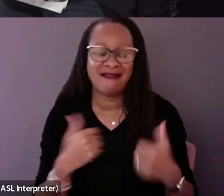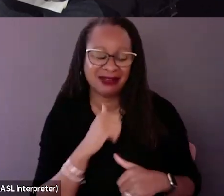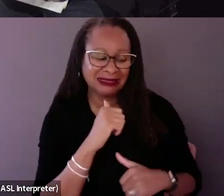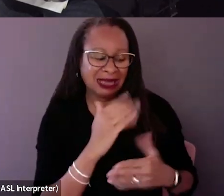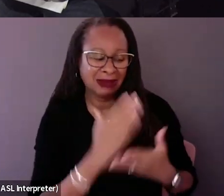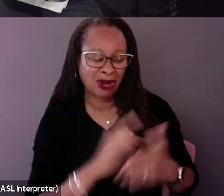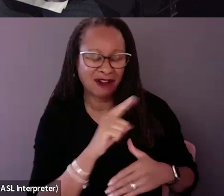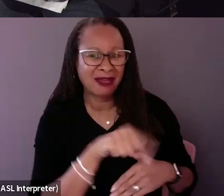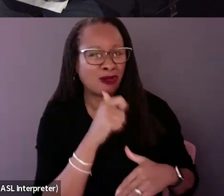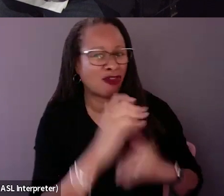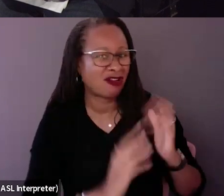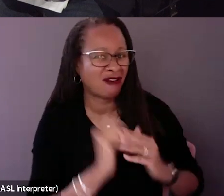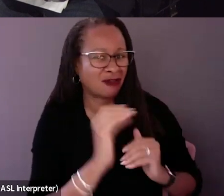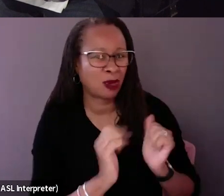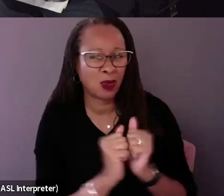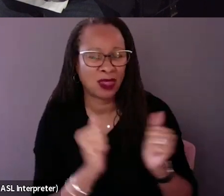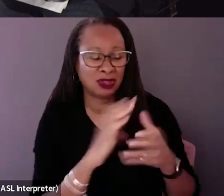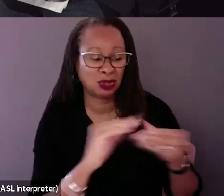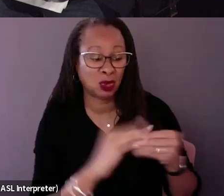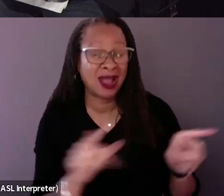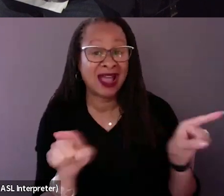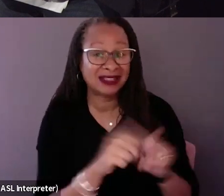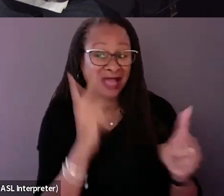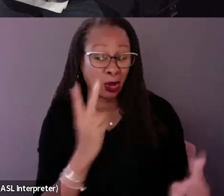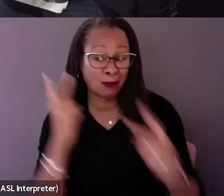discomfort because looking at the history